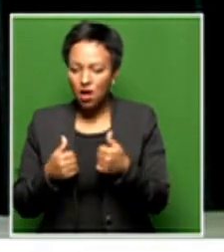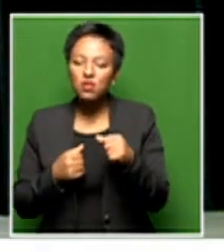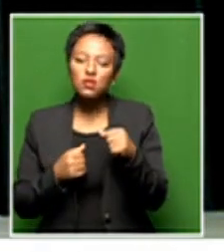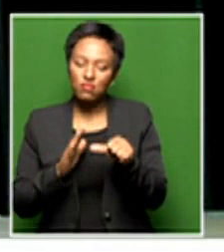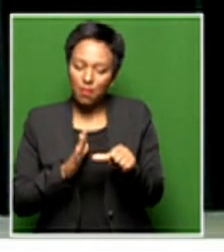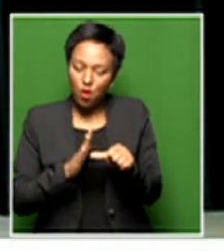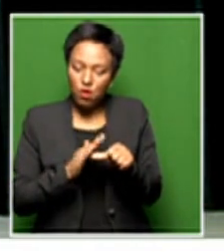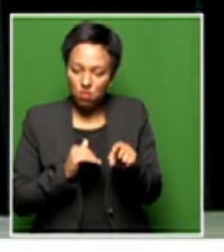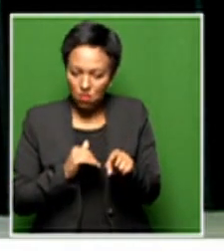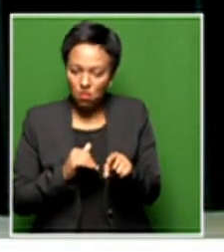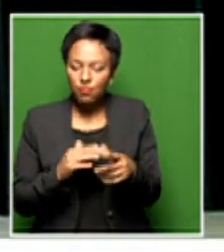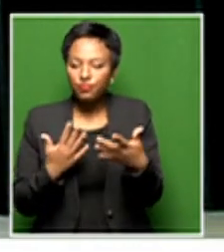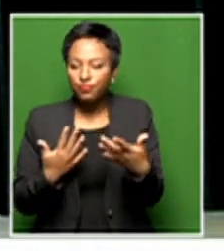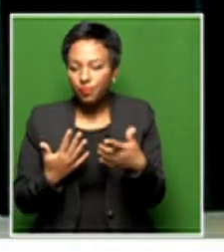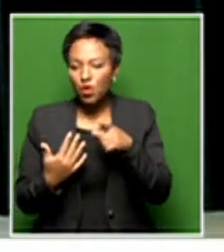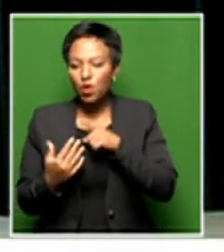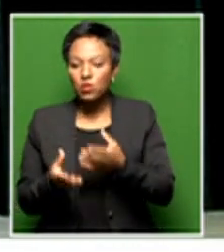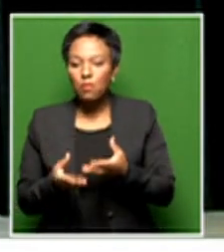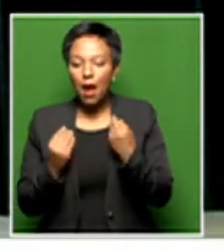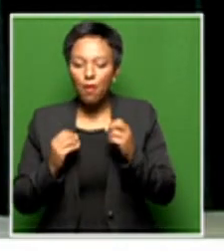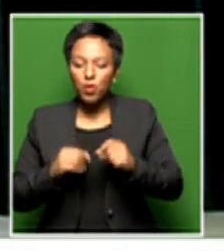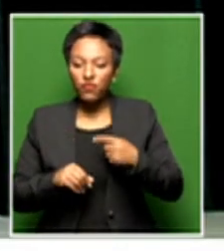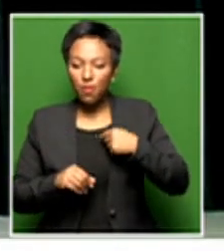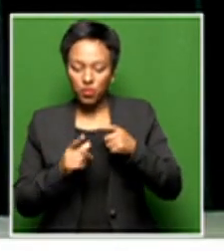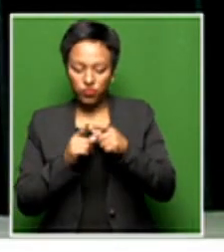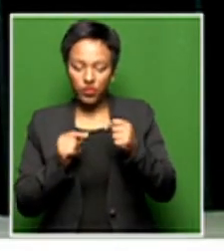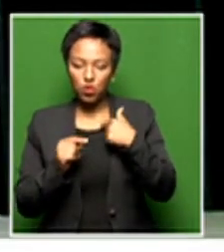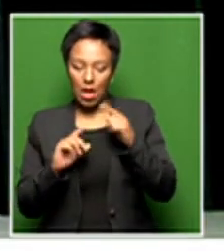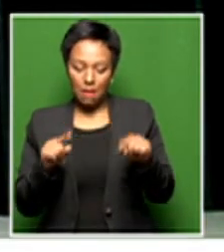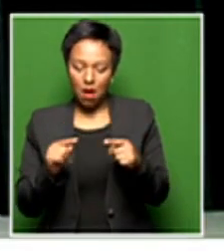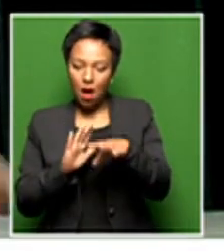me an opportunity to finish my album.